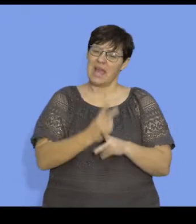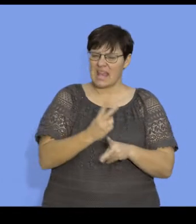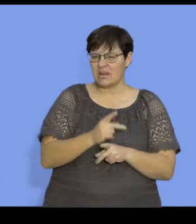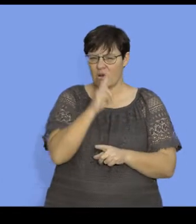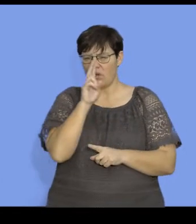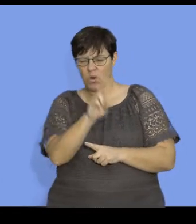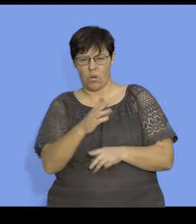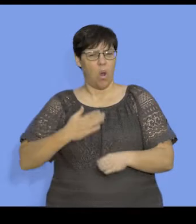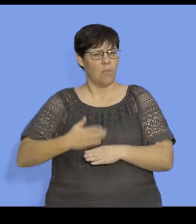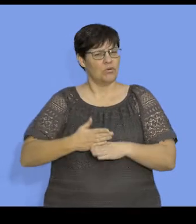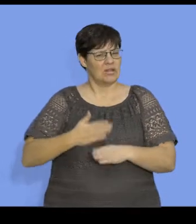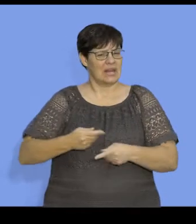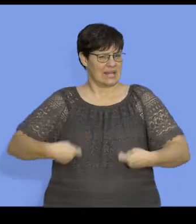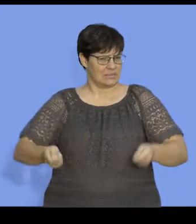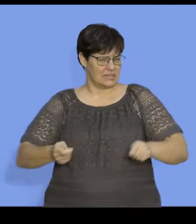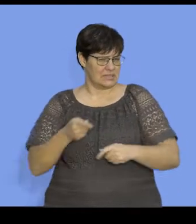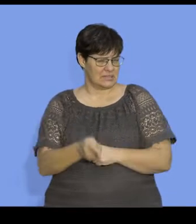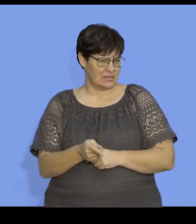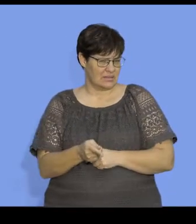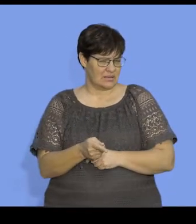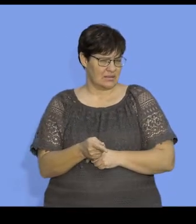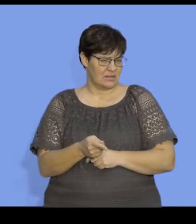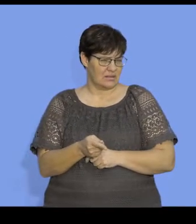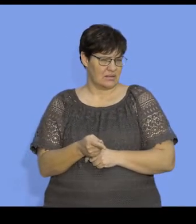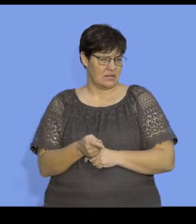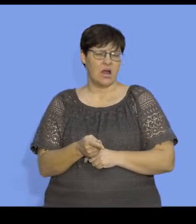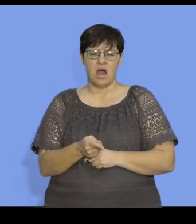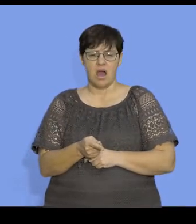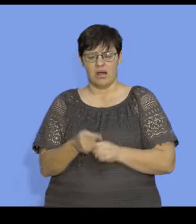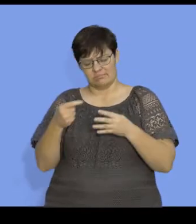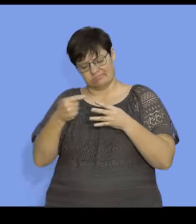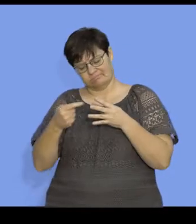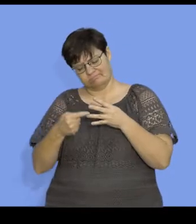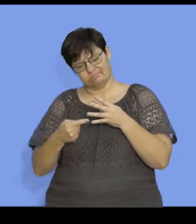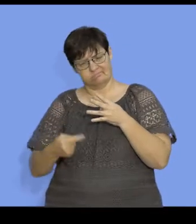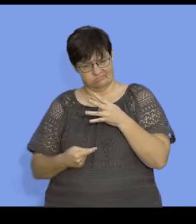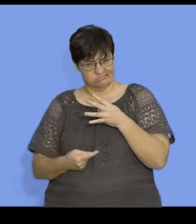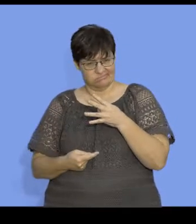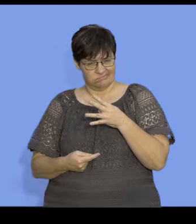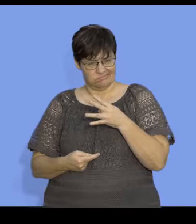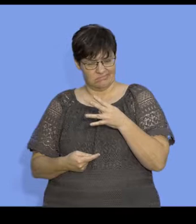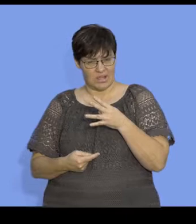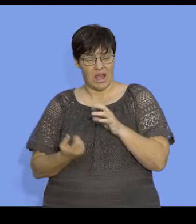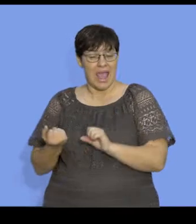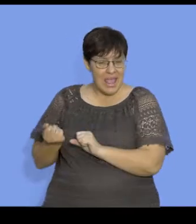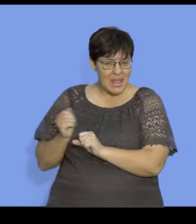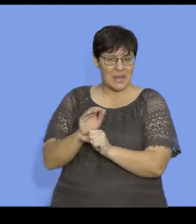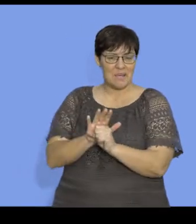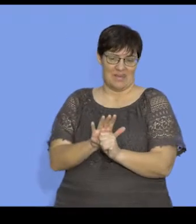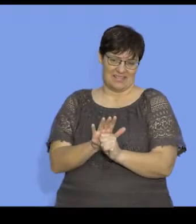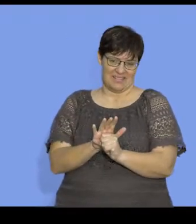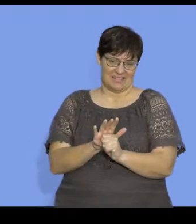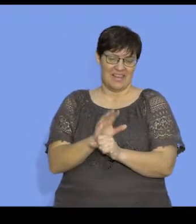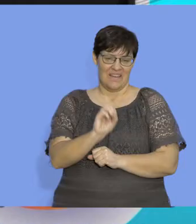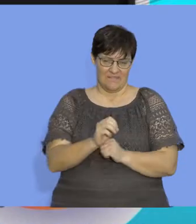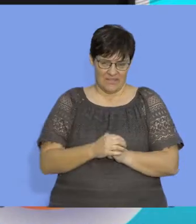expenses, there's a whole lot of operating expenses that will be impacted. Obviously, the first thing that you